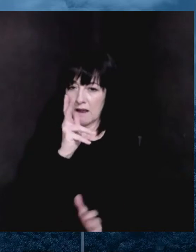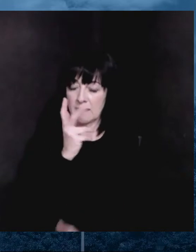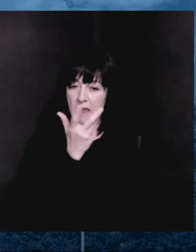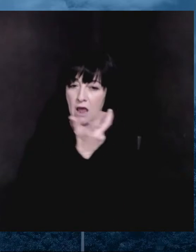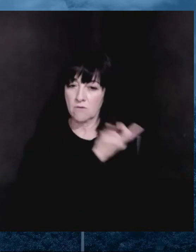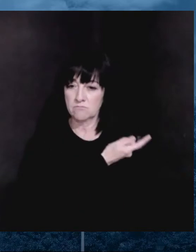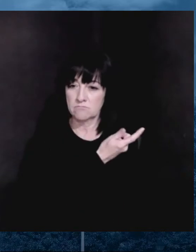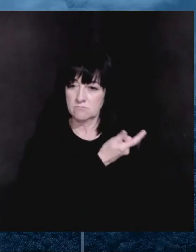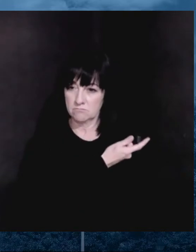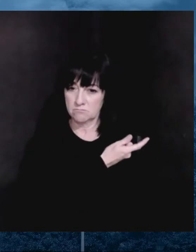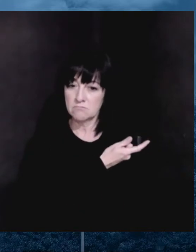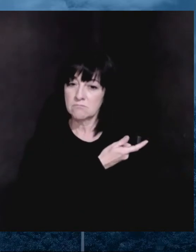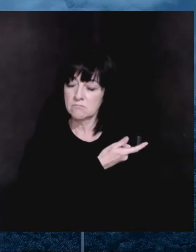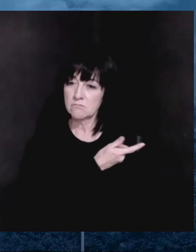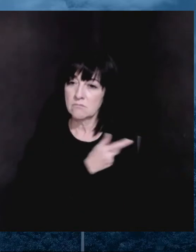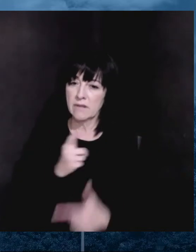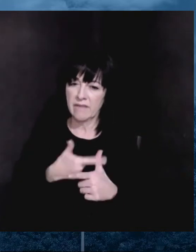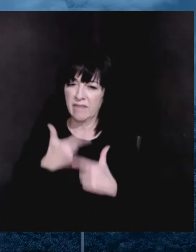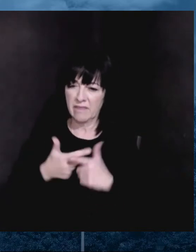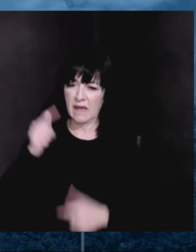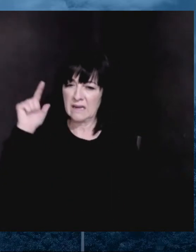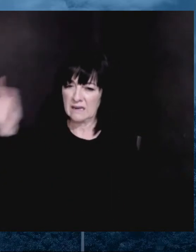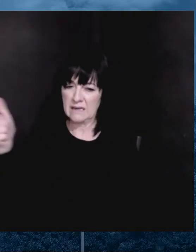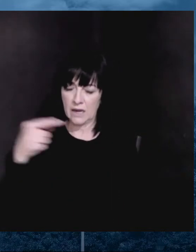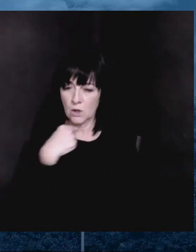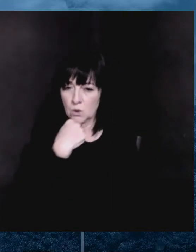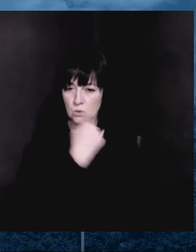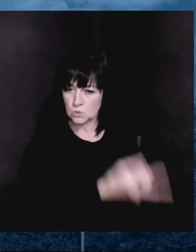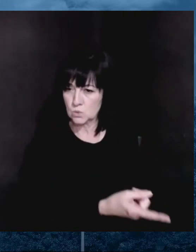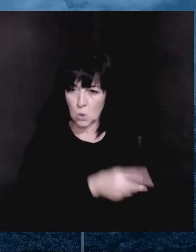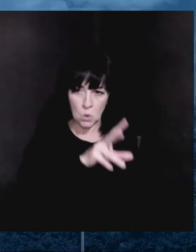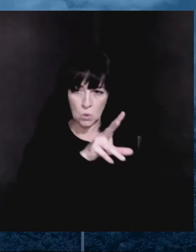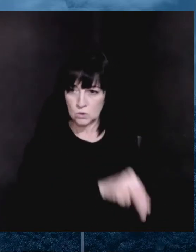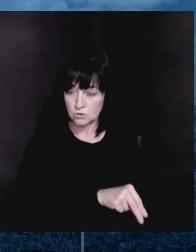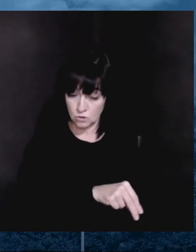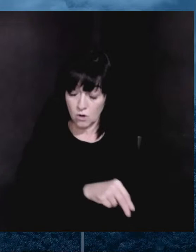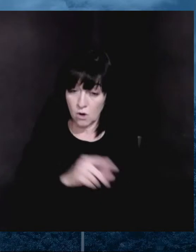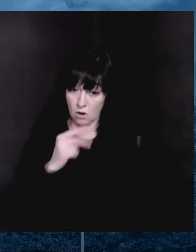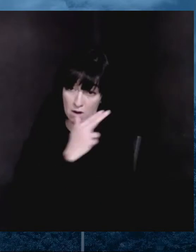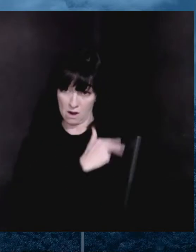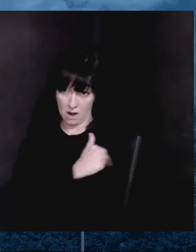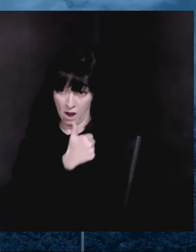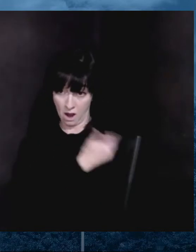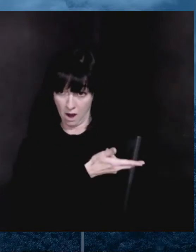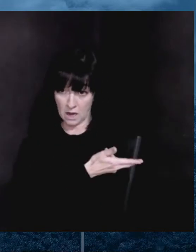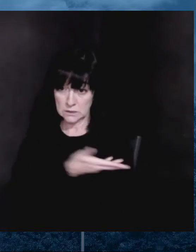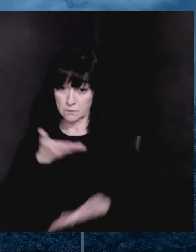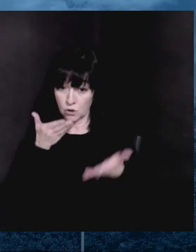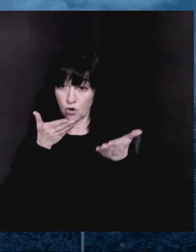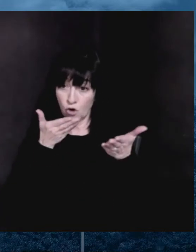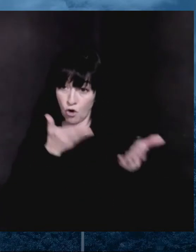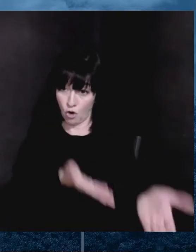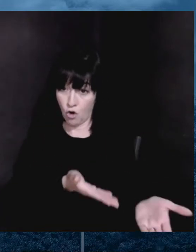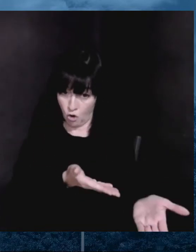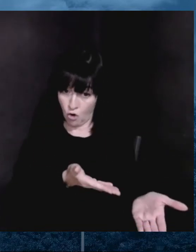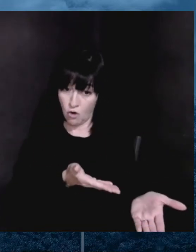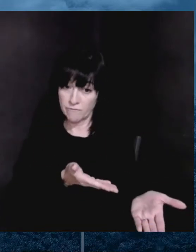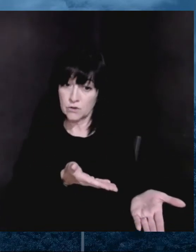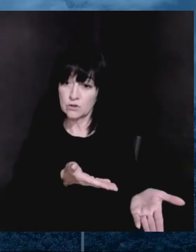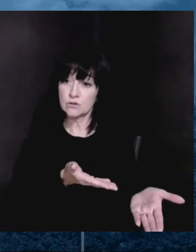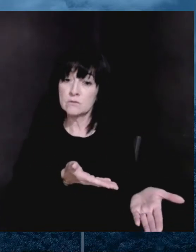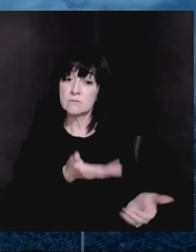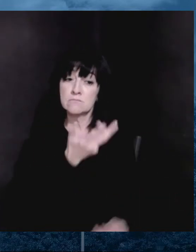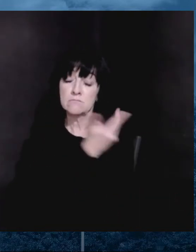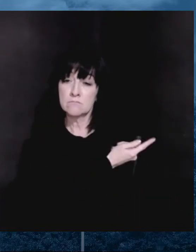by the state that they could do so. Are hospitals offering vaccinations to people in phase 1A outside of their own employees? And